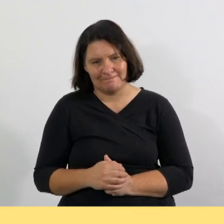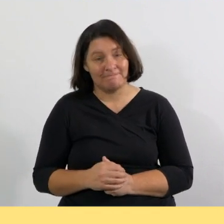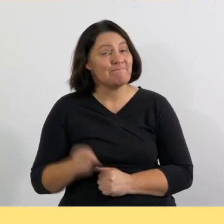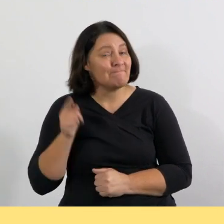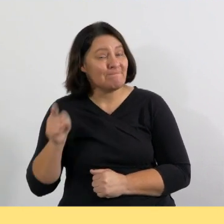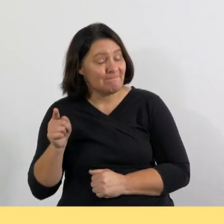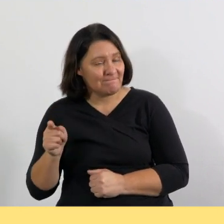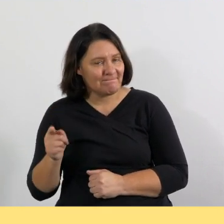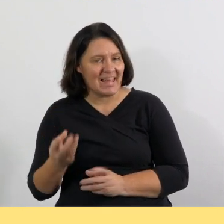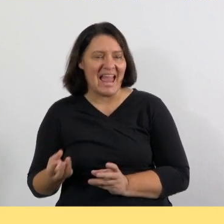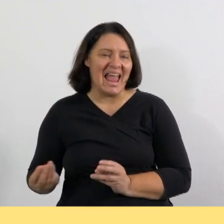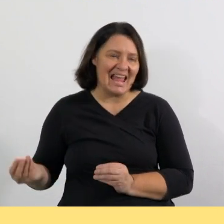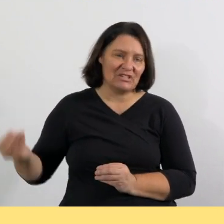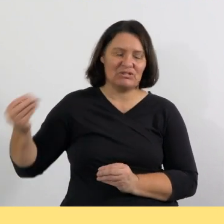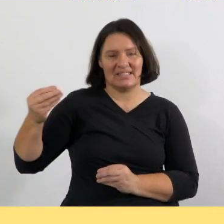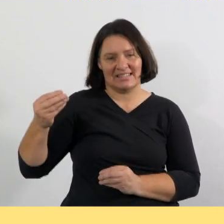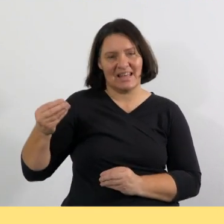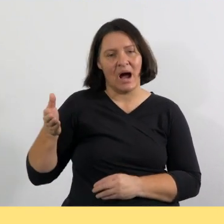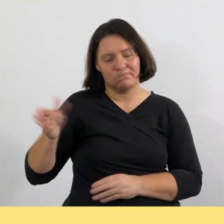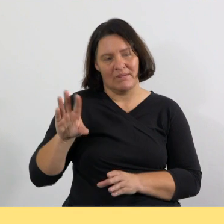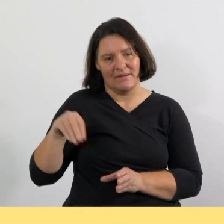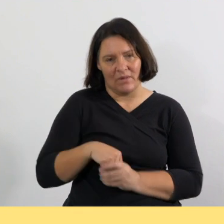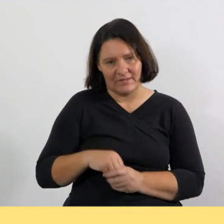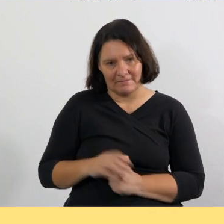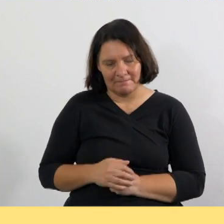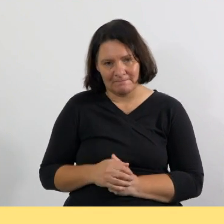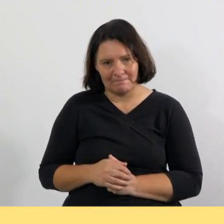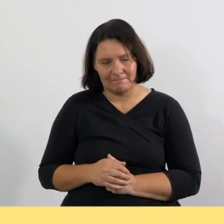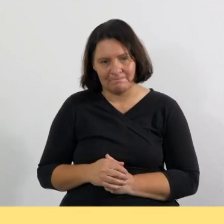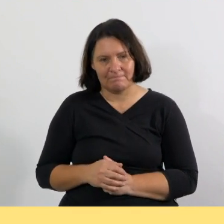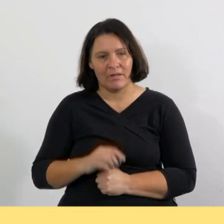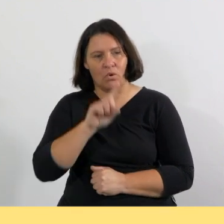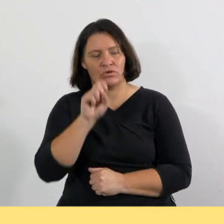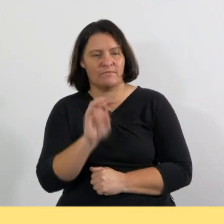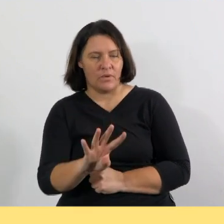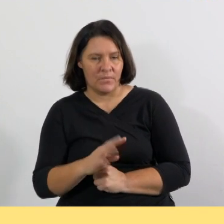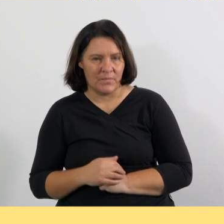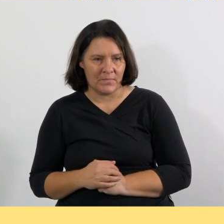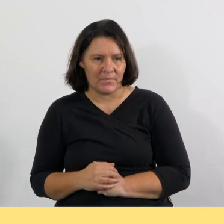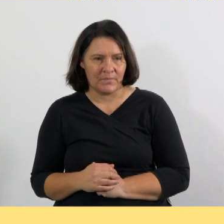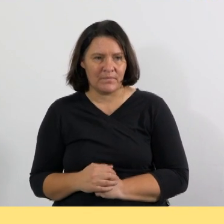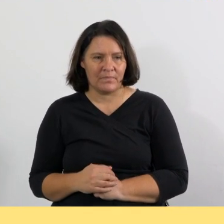2,280. That is where your interest will be included. Let's look at question number 4.